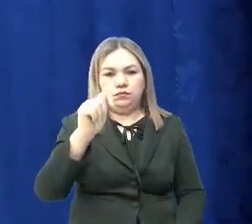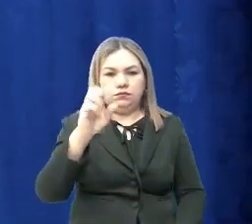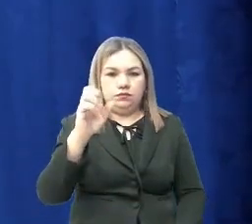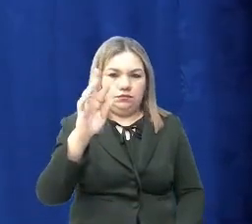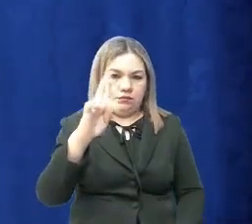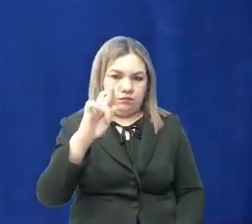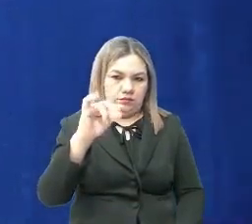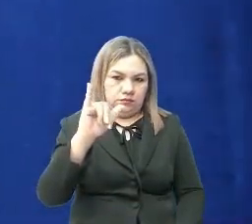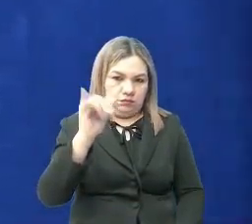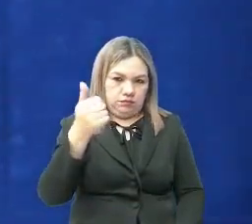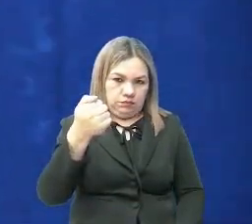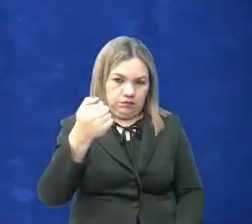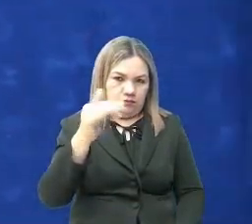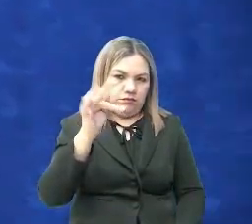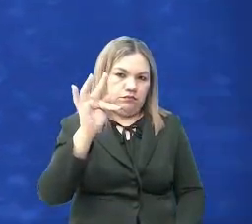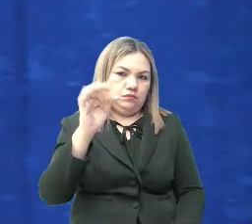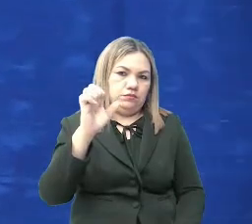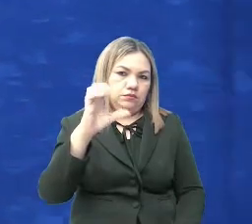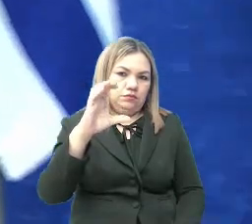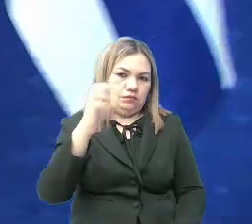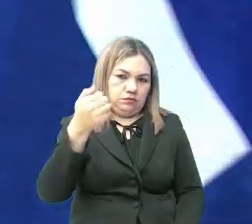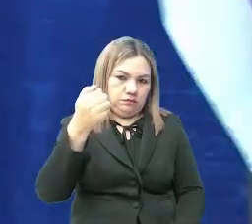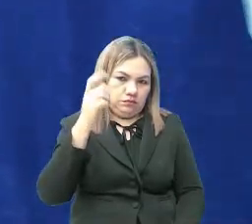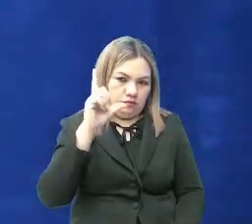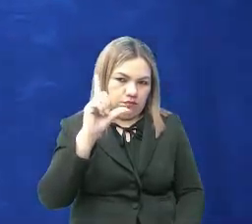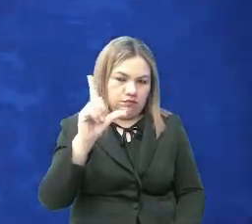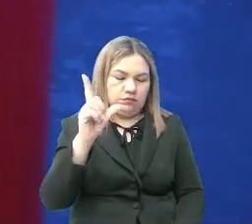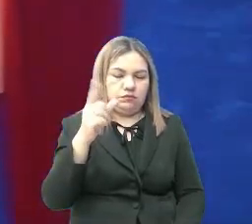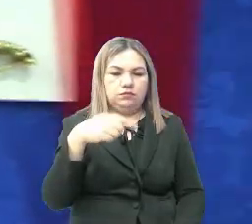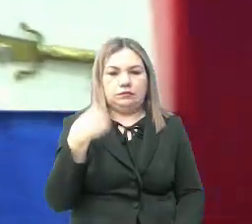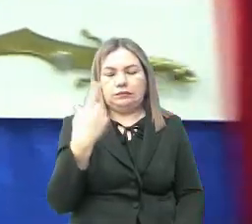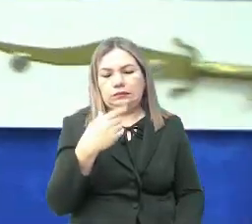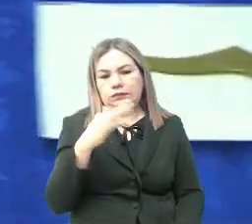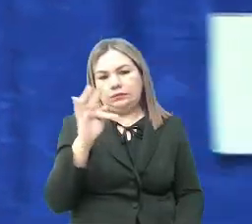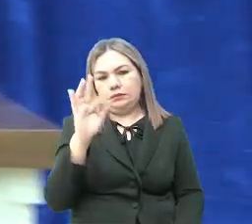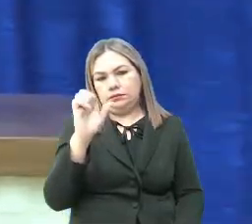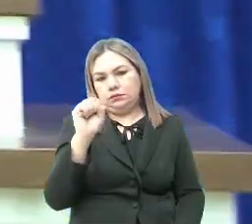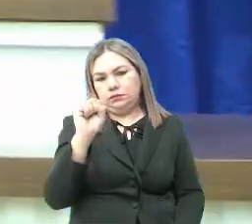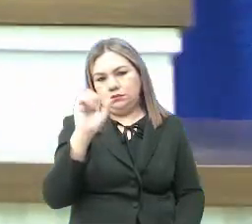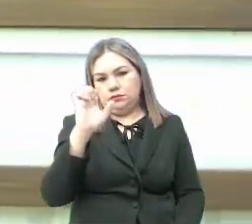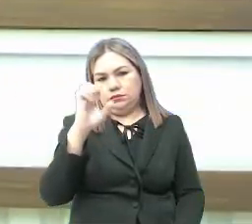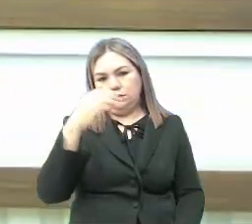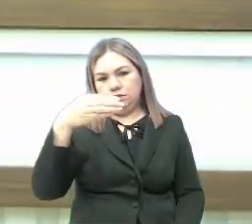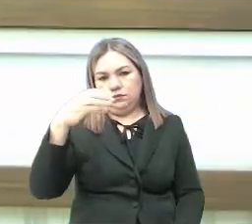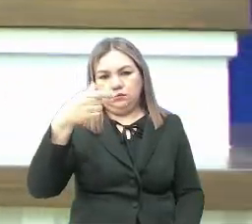we need to take the muck out of. What's the muck?